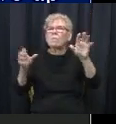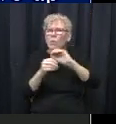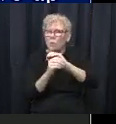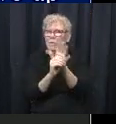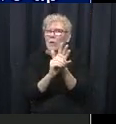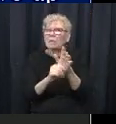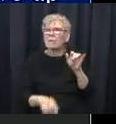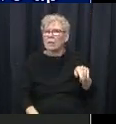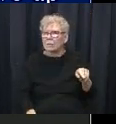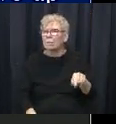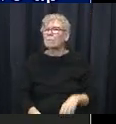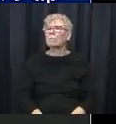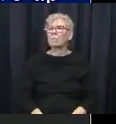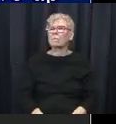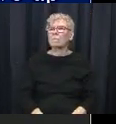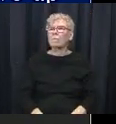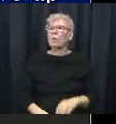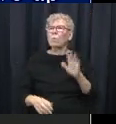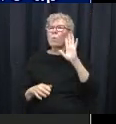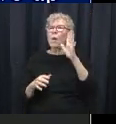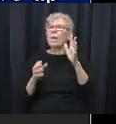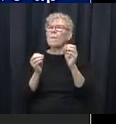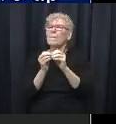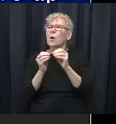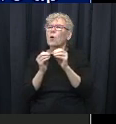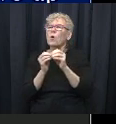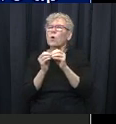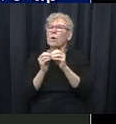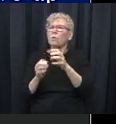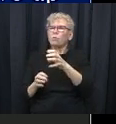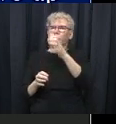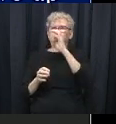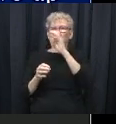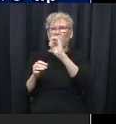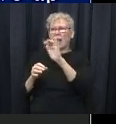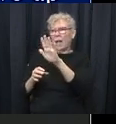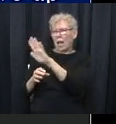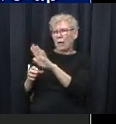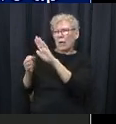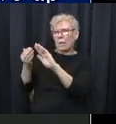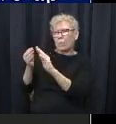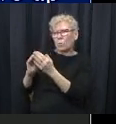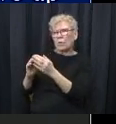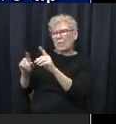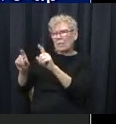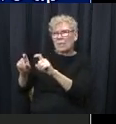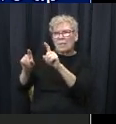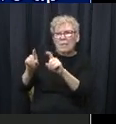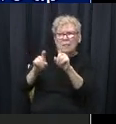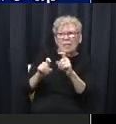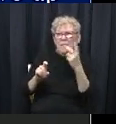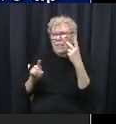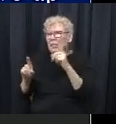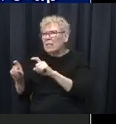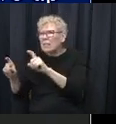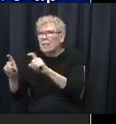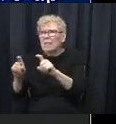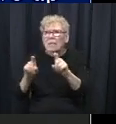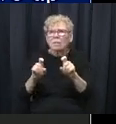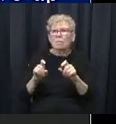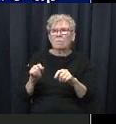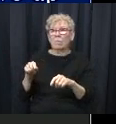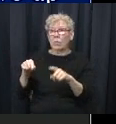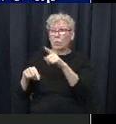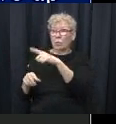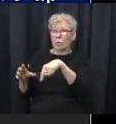community testing, measured as percent positivity, for levels yellow and level orange. Ideally,